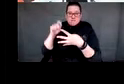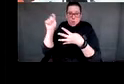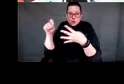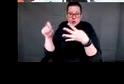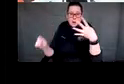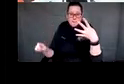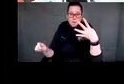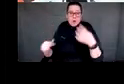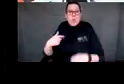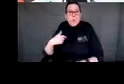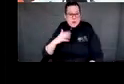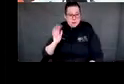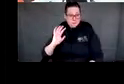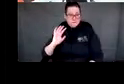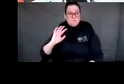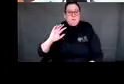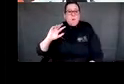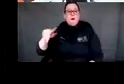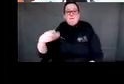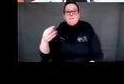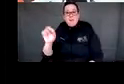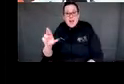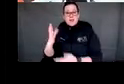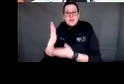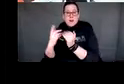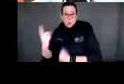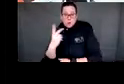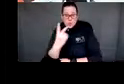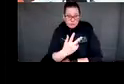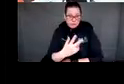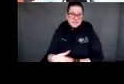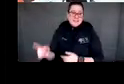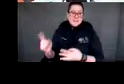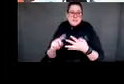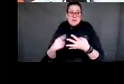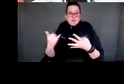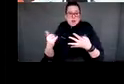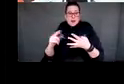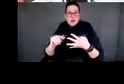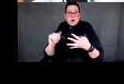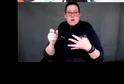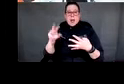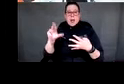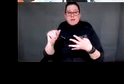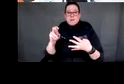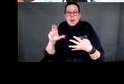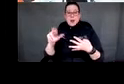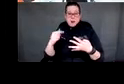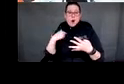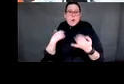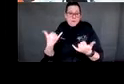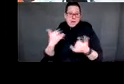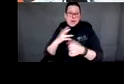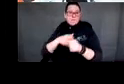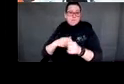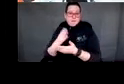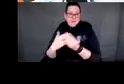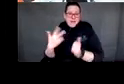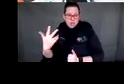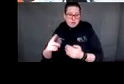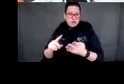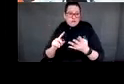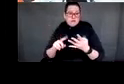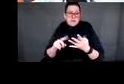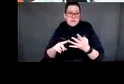Pfizer, we did phase 1, 2, and 3. AstraZeneca, we're currently enrolling in the phase 3 trial. Sanofi, we participate in phase 1